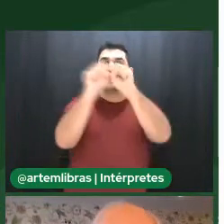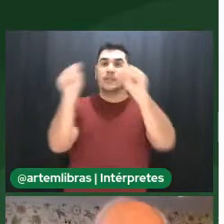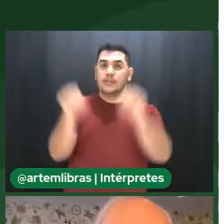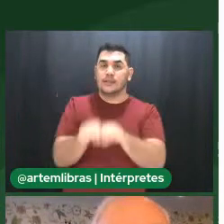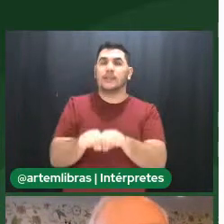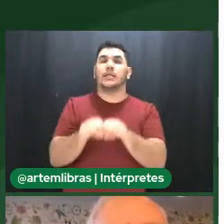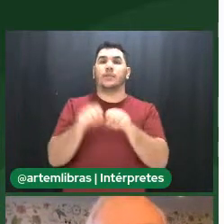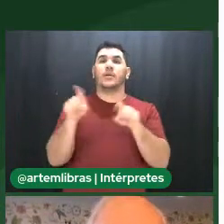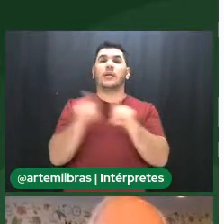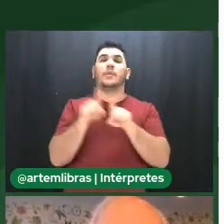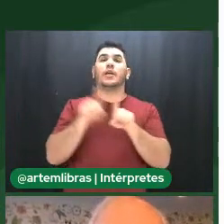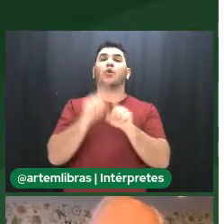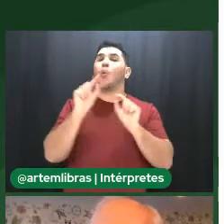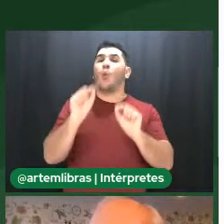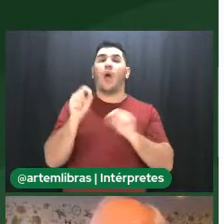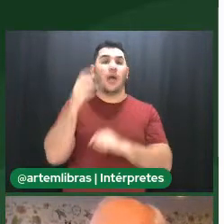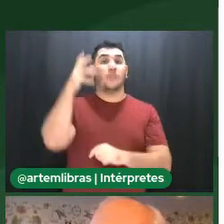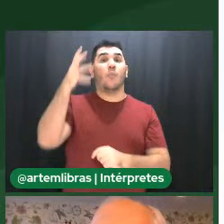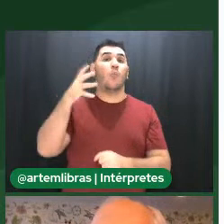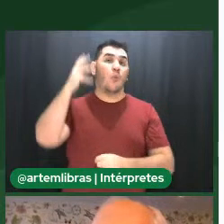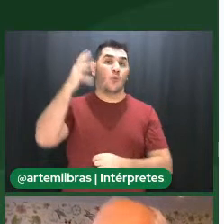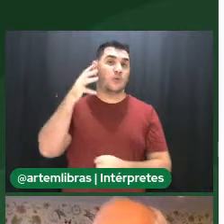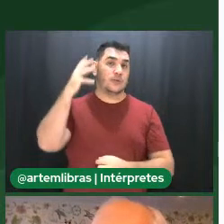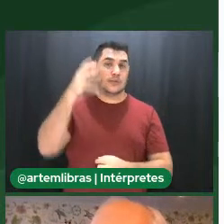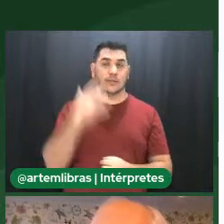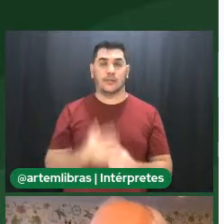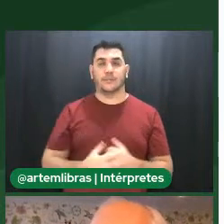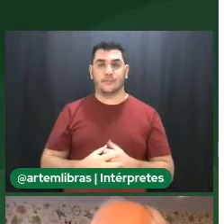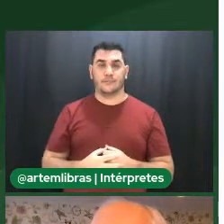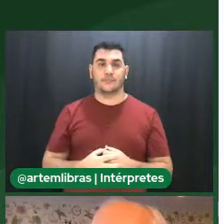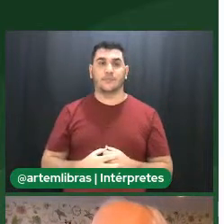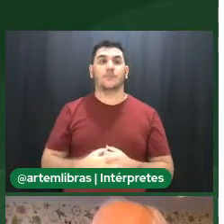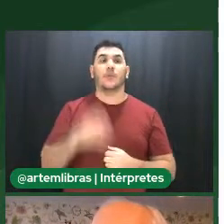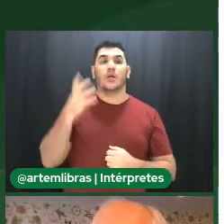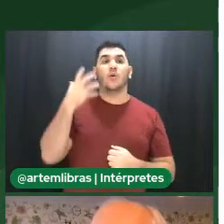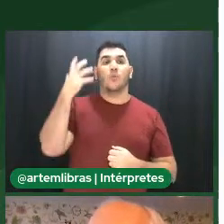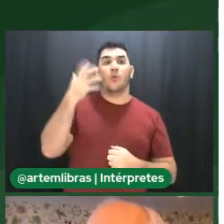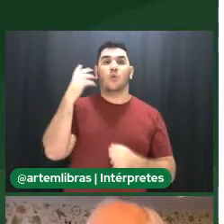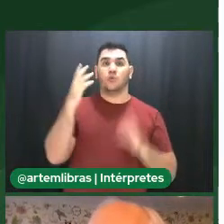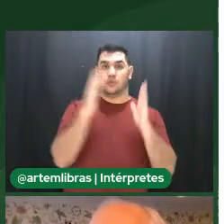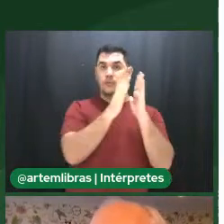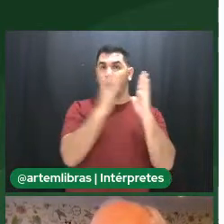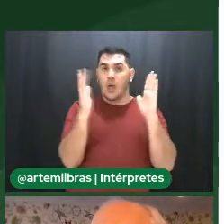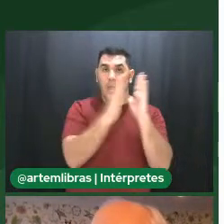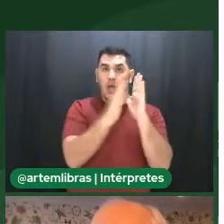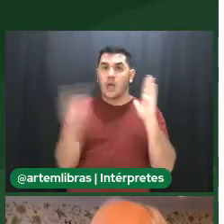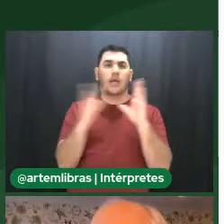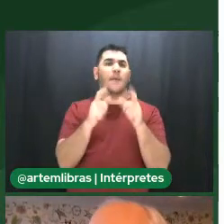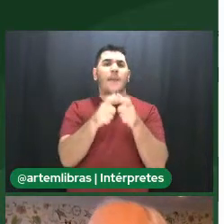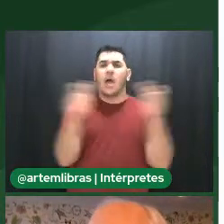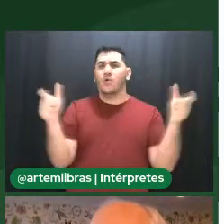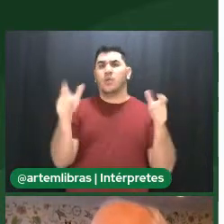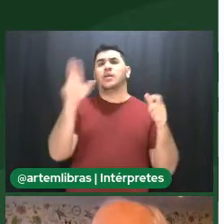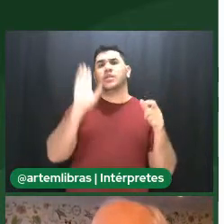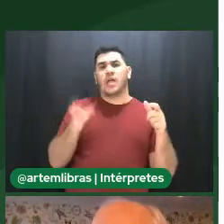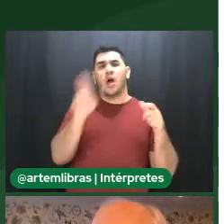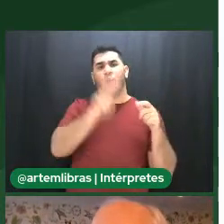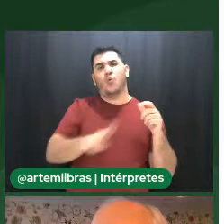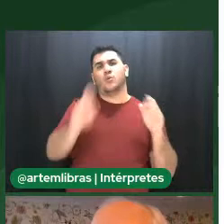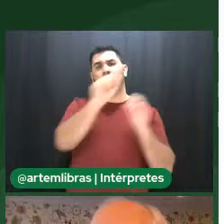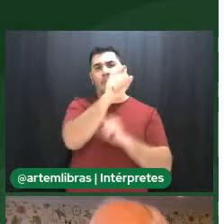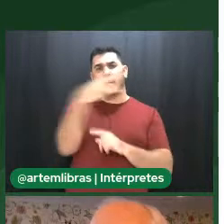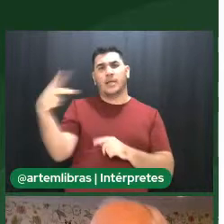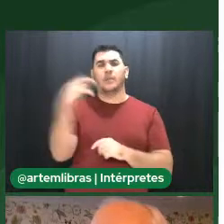14 attributes in Spotify: acousticness, instrumentalness,